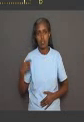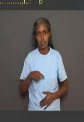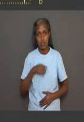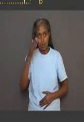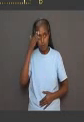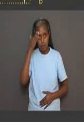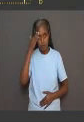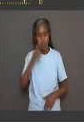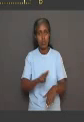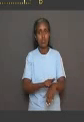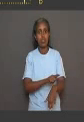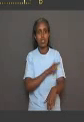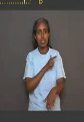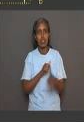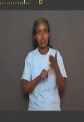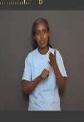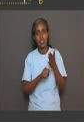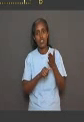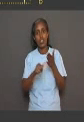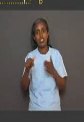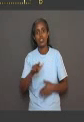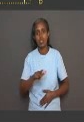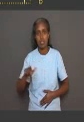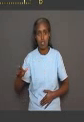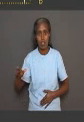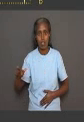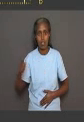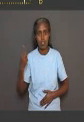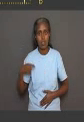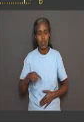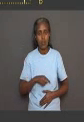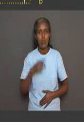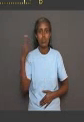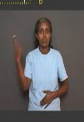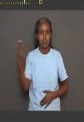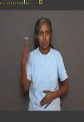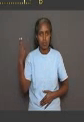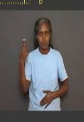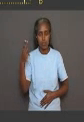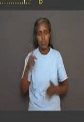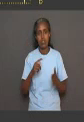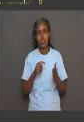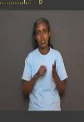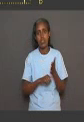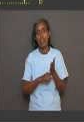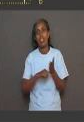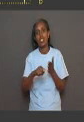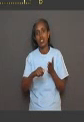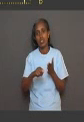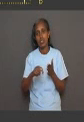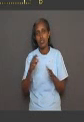the length of the adjacent line, we will use the tangent function.